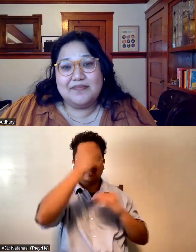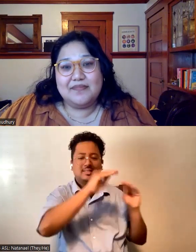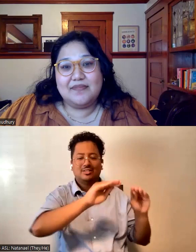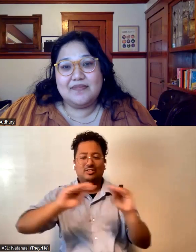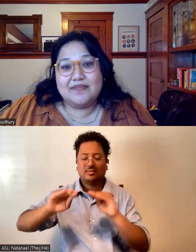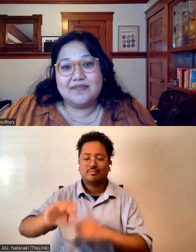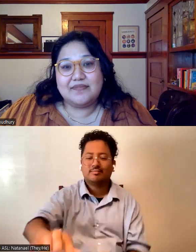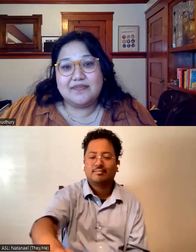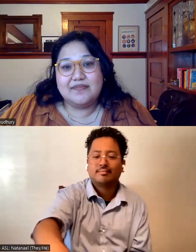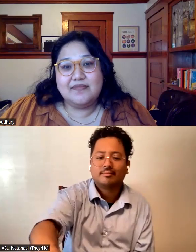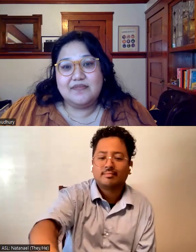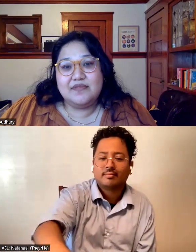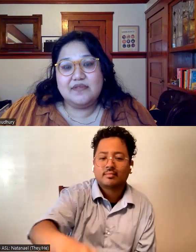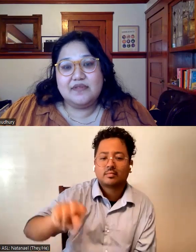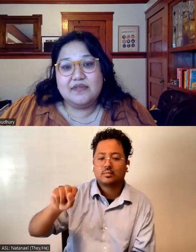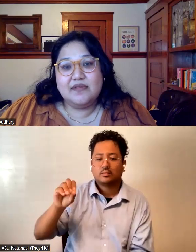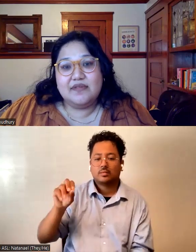Hopefully that offers some idea.